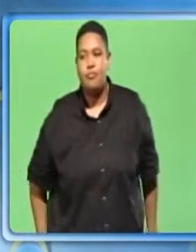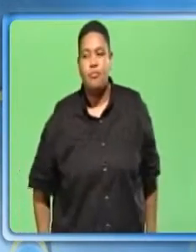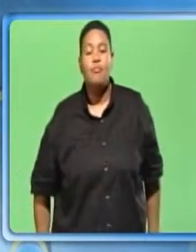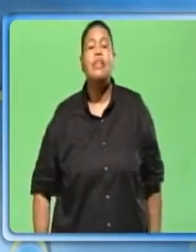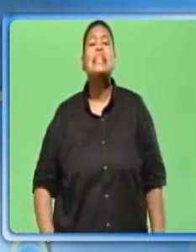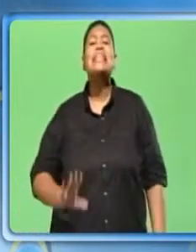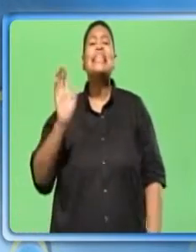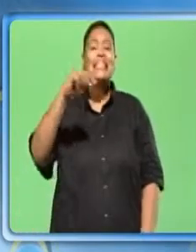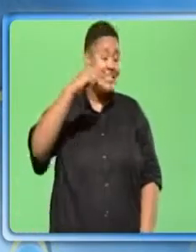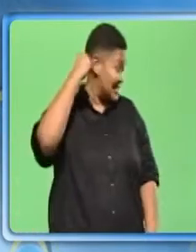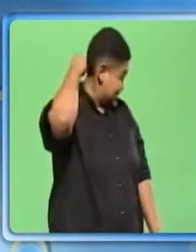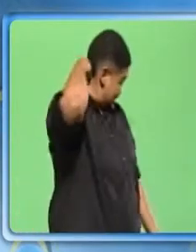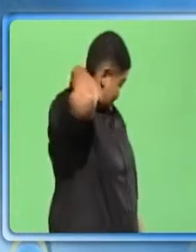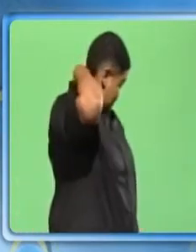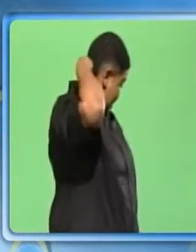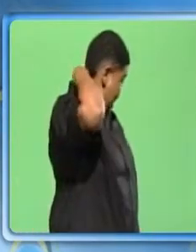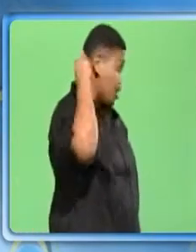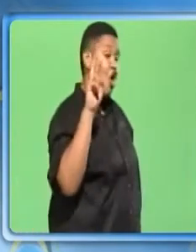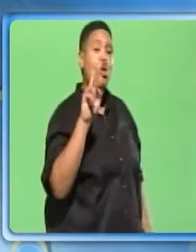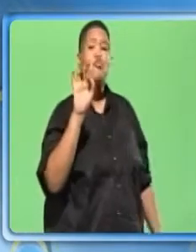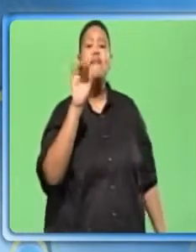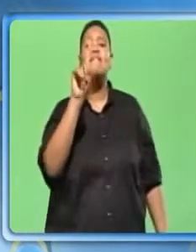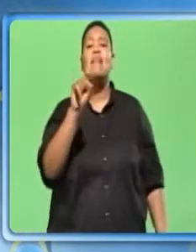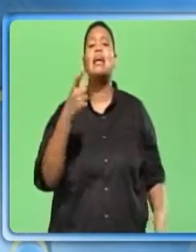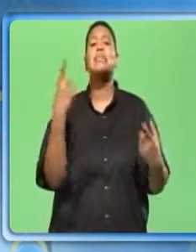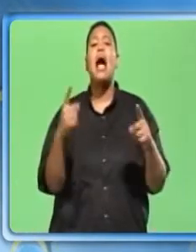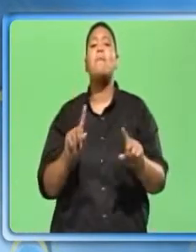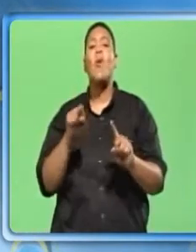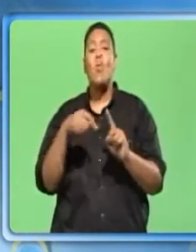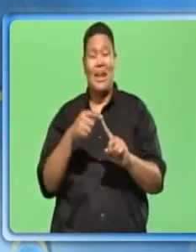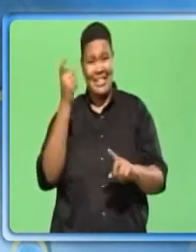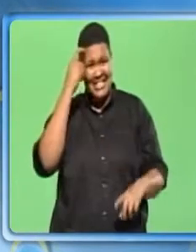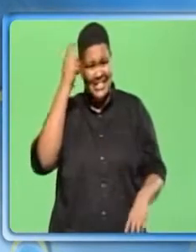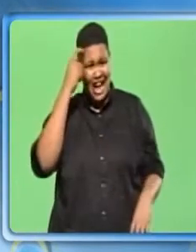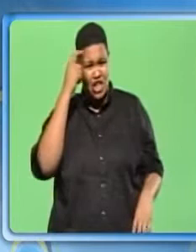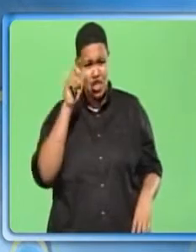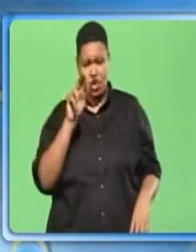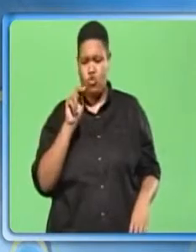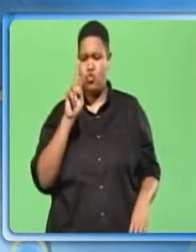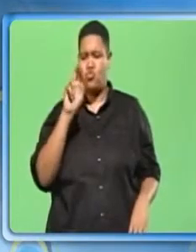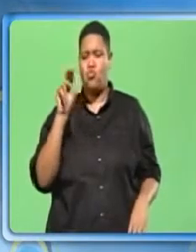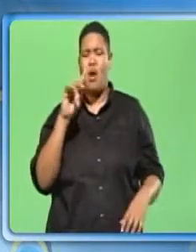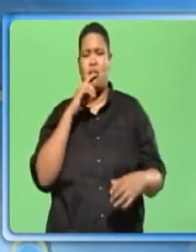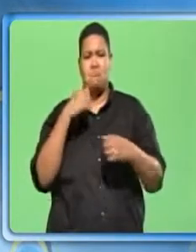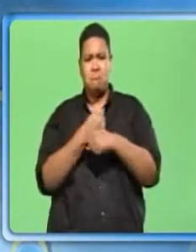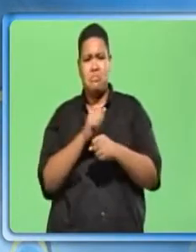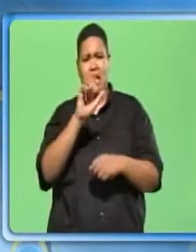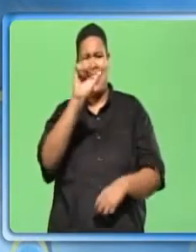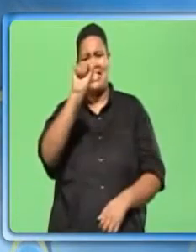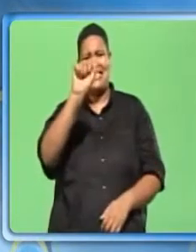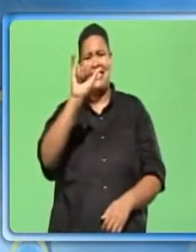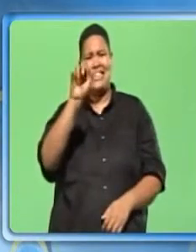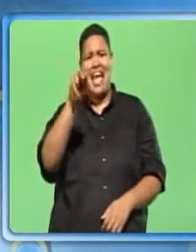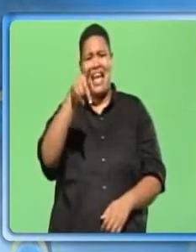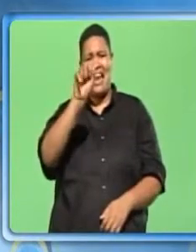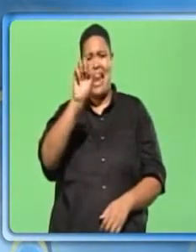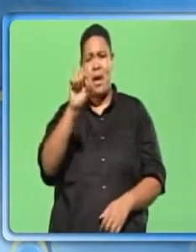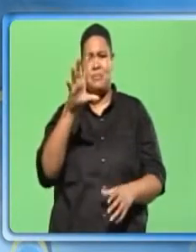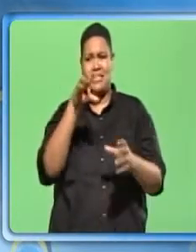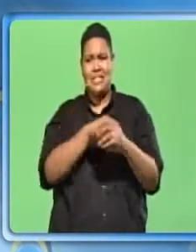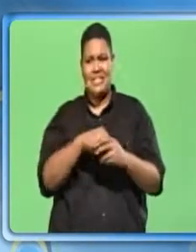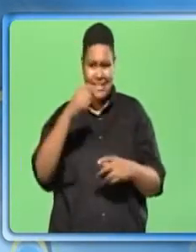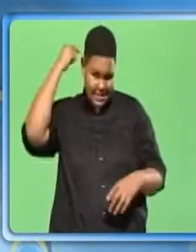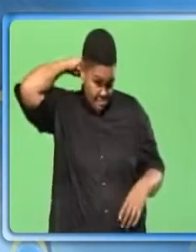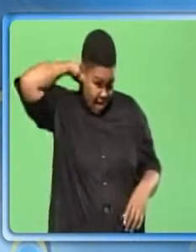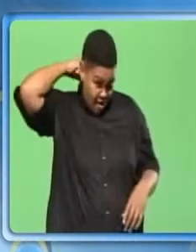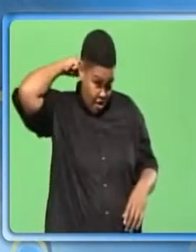The spinal reflex occurs when the sensory neuron forms a synapse with the motor neuron within the spinal